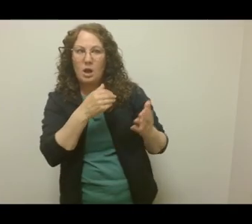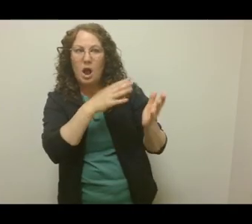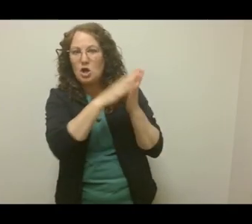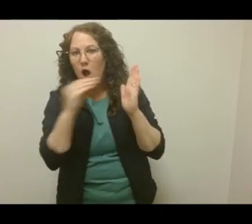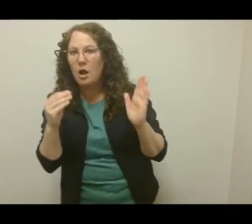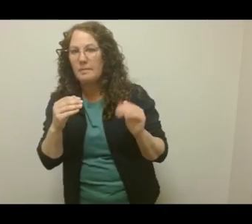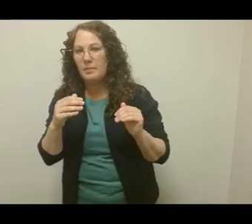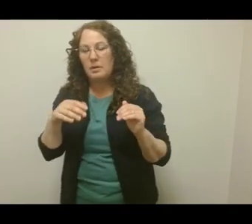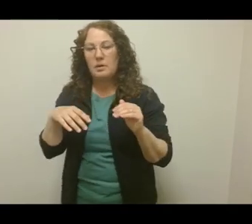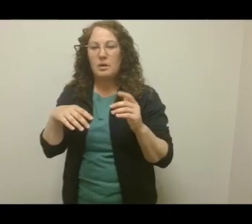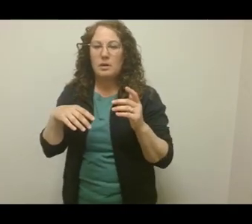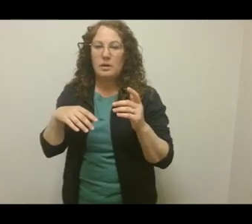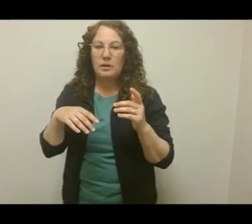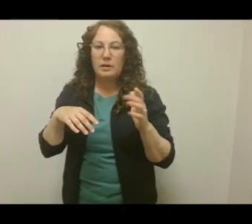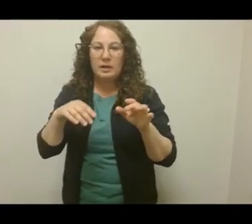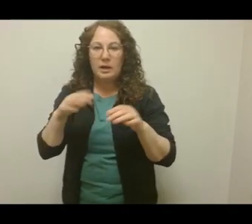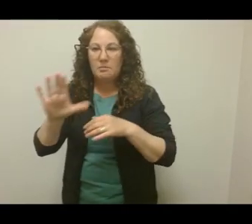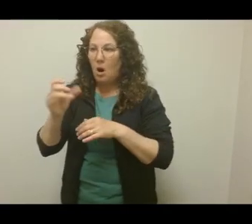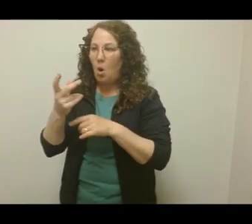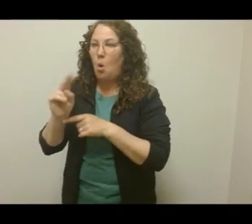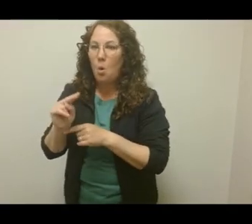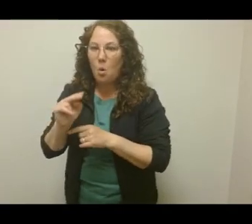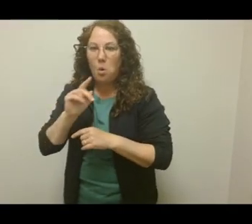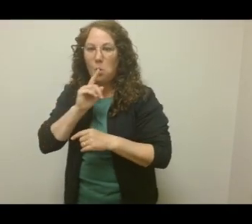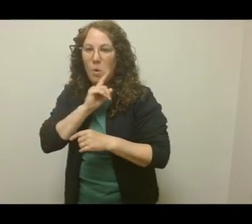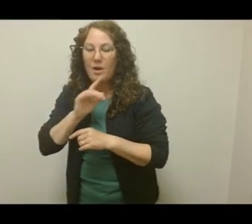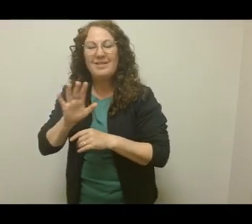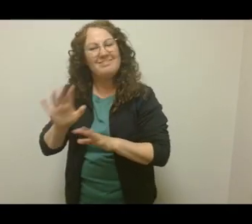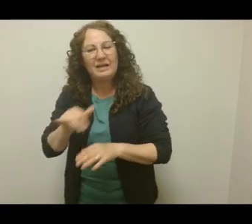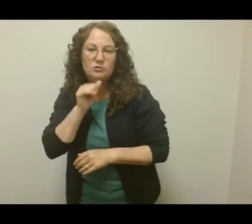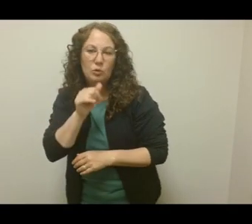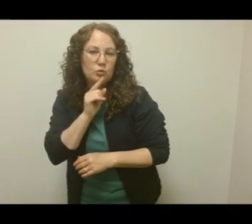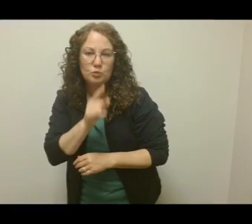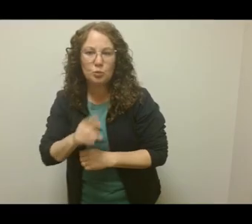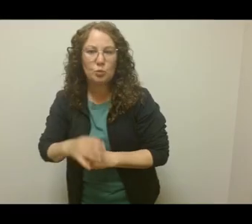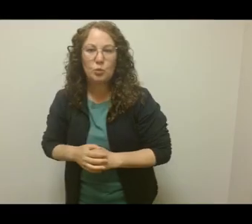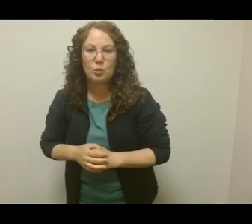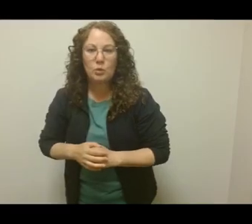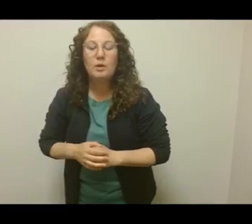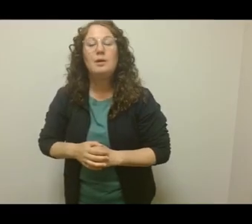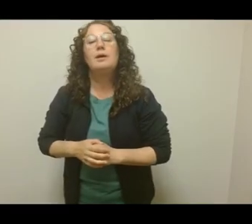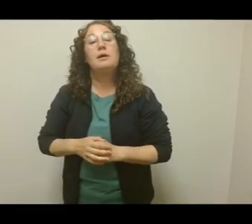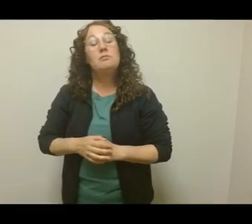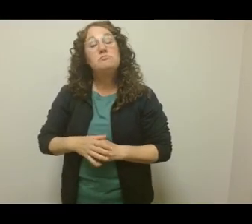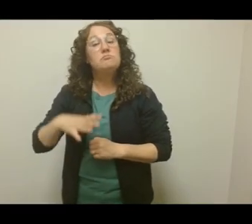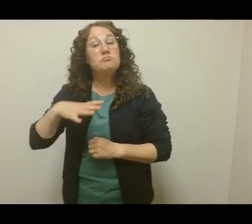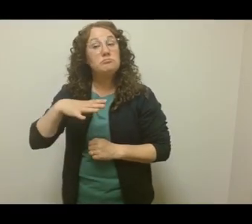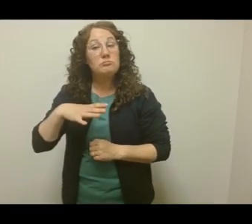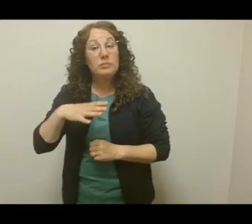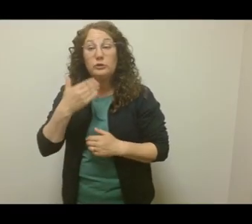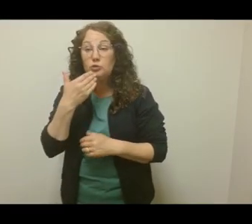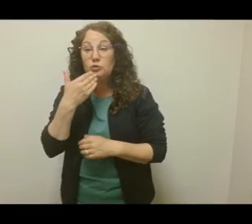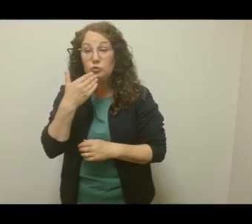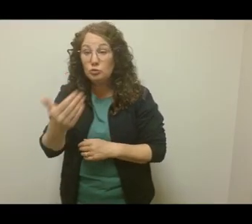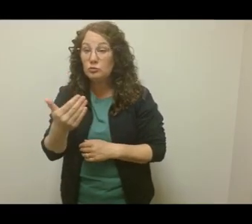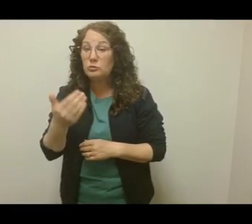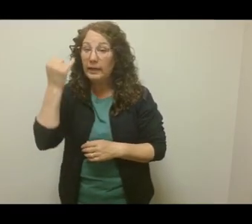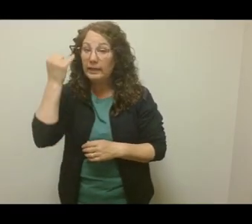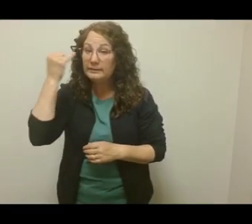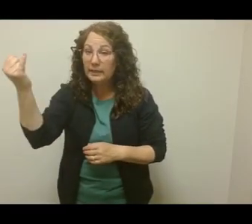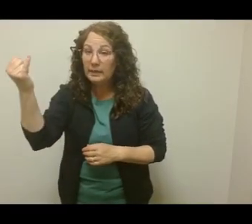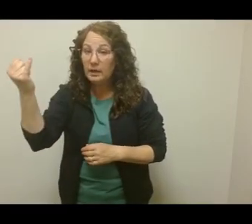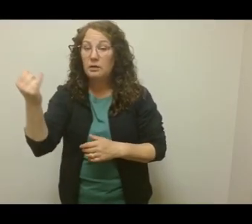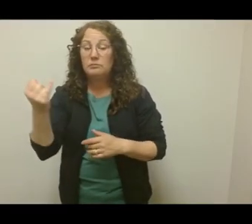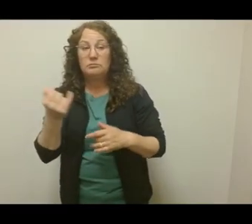ideas as if it were all their own idea. That's not true. It is absolutely a good practice to go